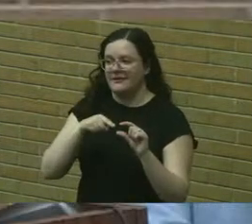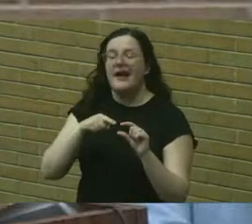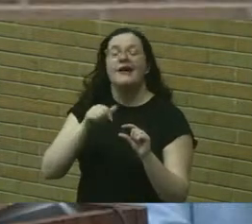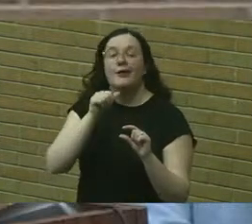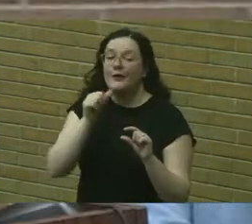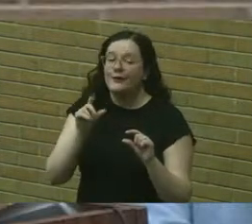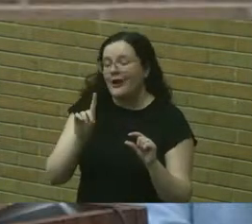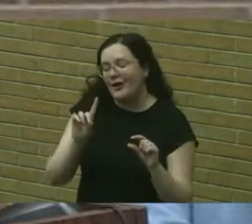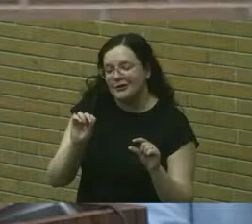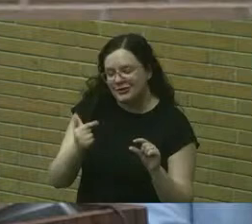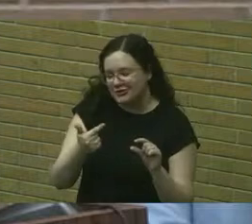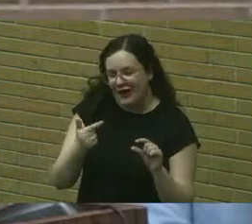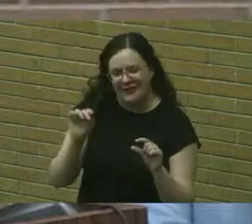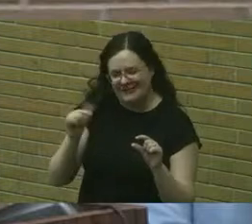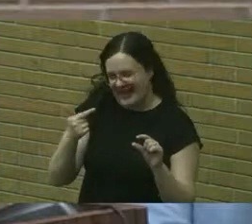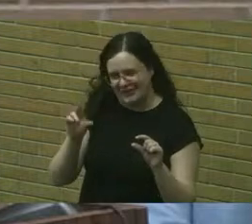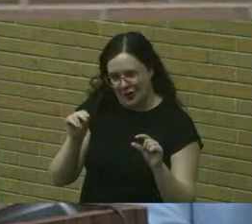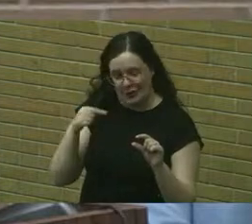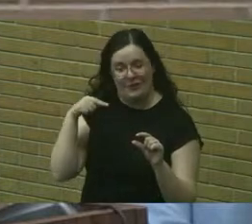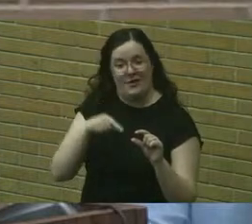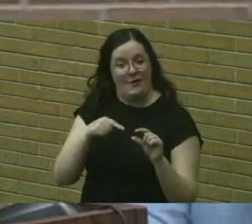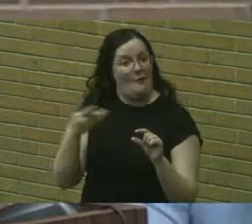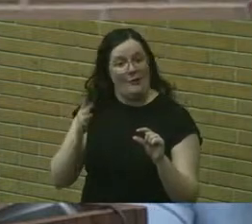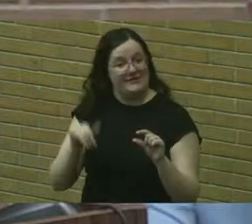It is responsibility